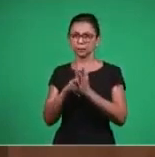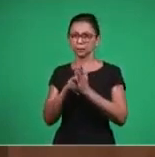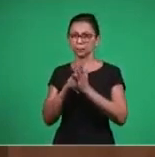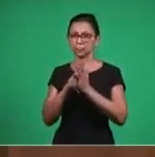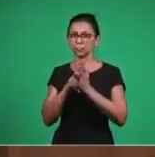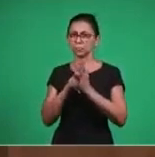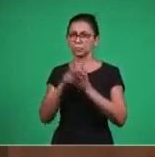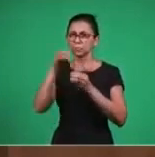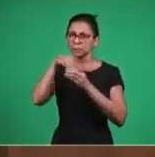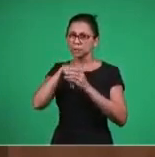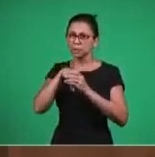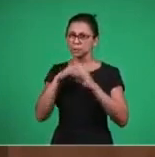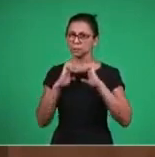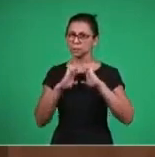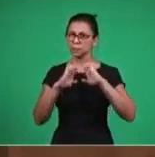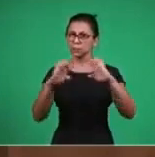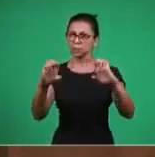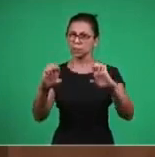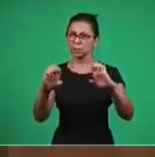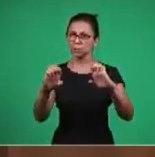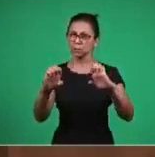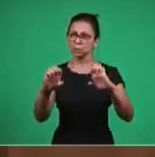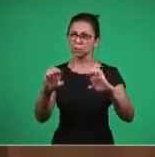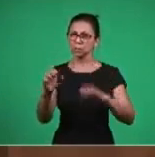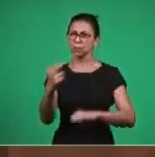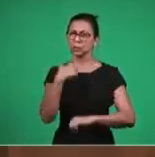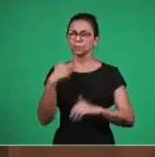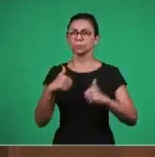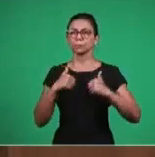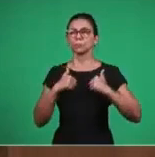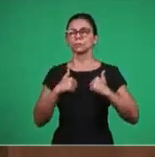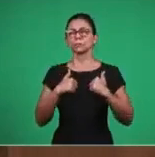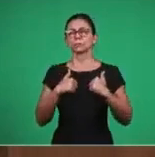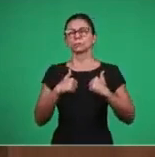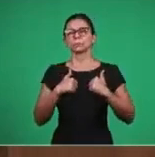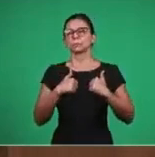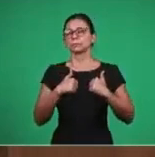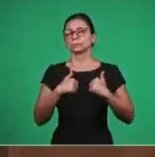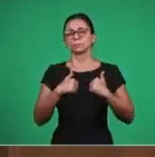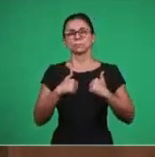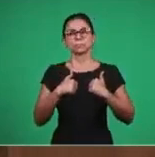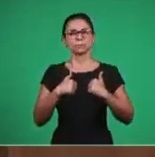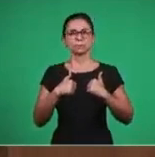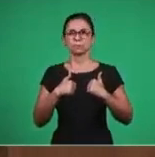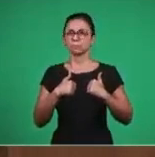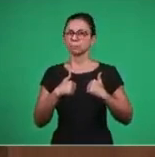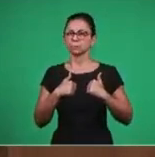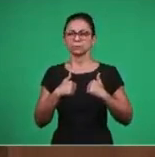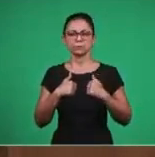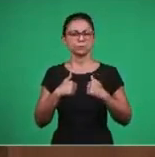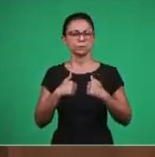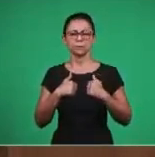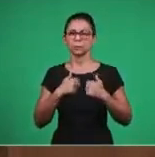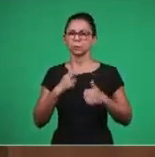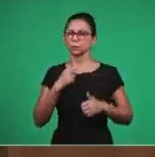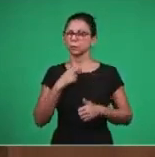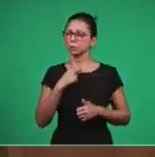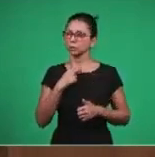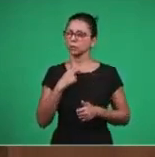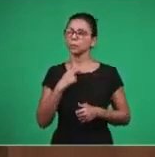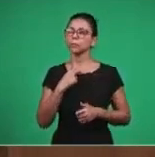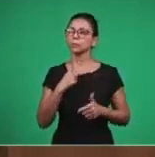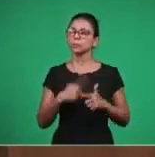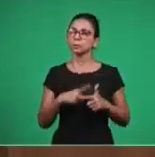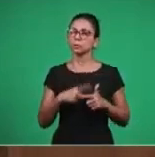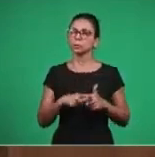Christian community, we cannot be unaware or of this moment